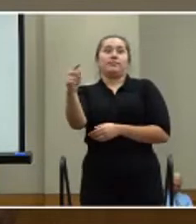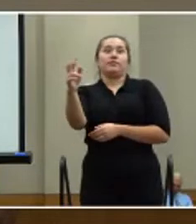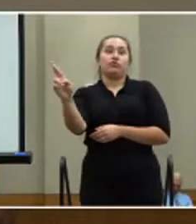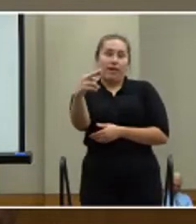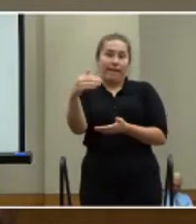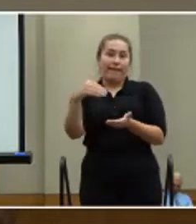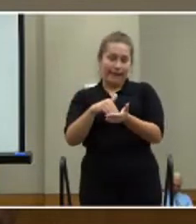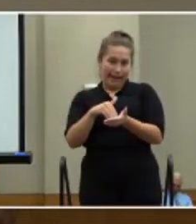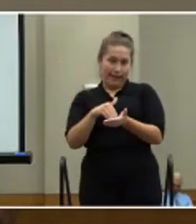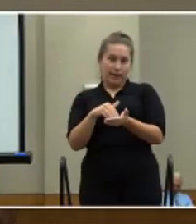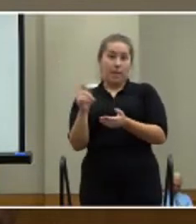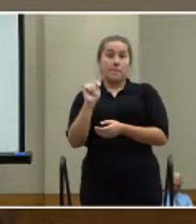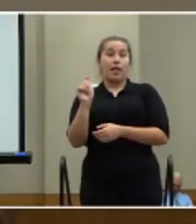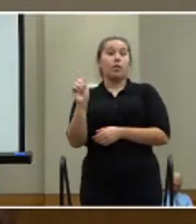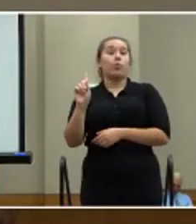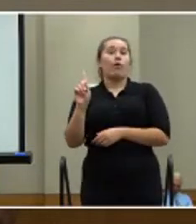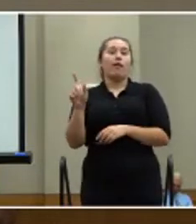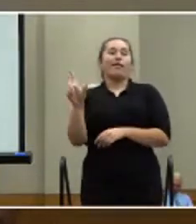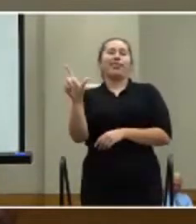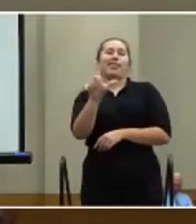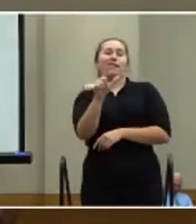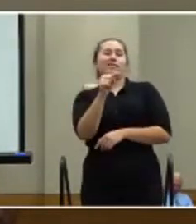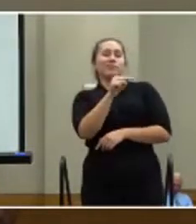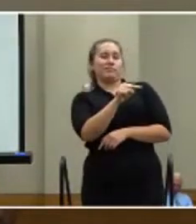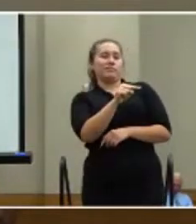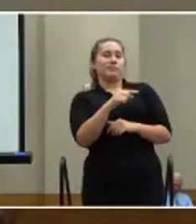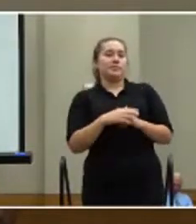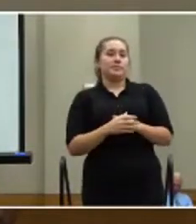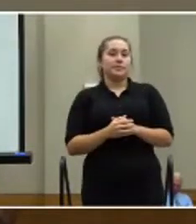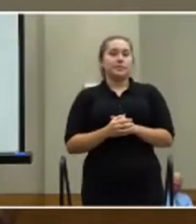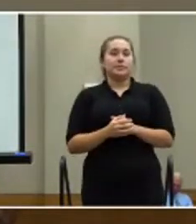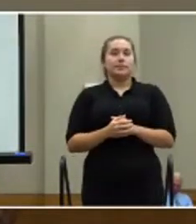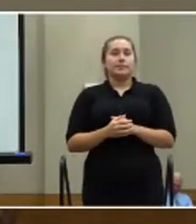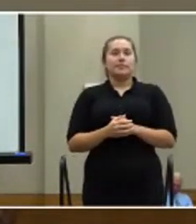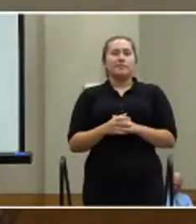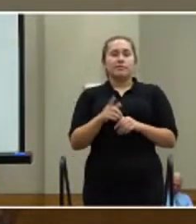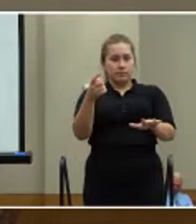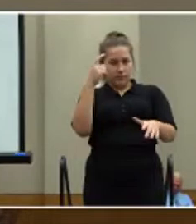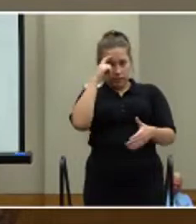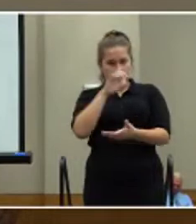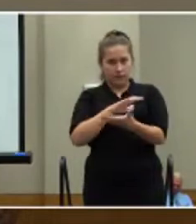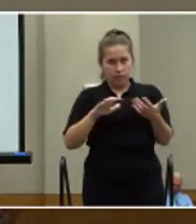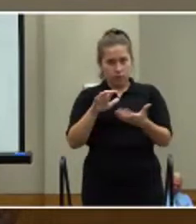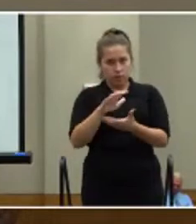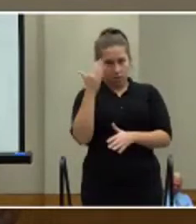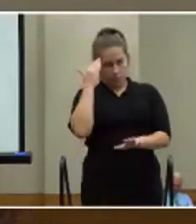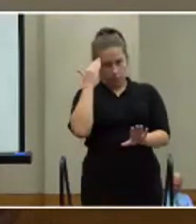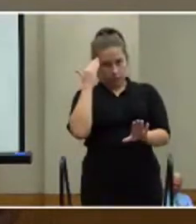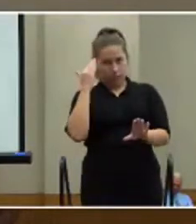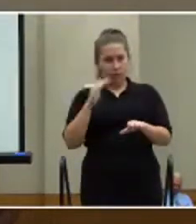The bathroom will be on the left. That's confusing.